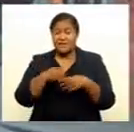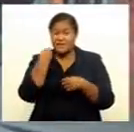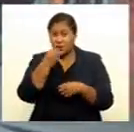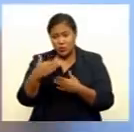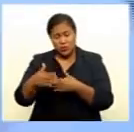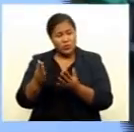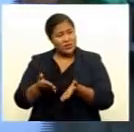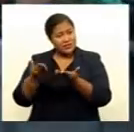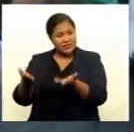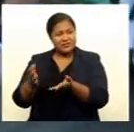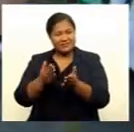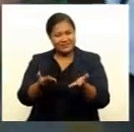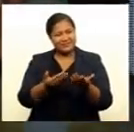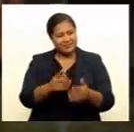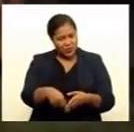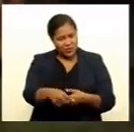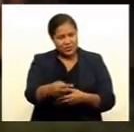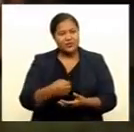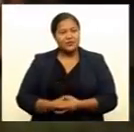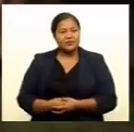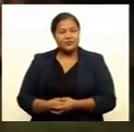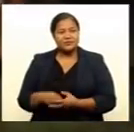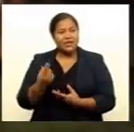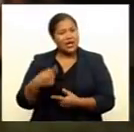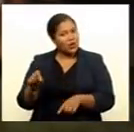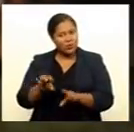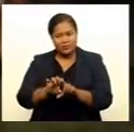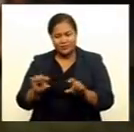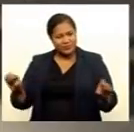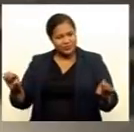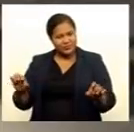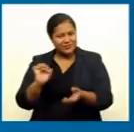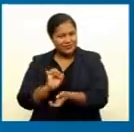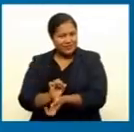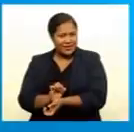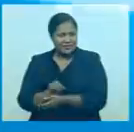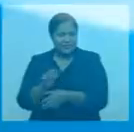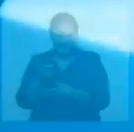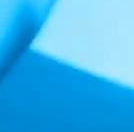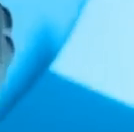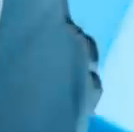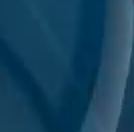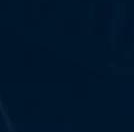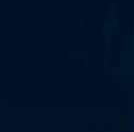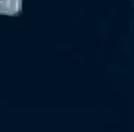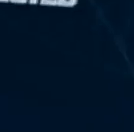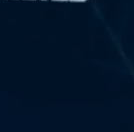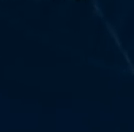delivery outsourced. And no civil unrest in Fiji.